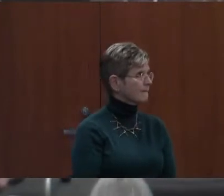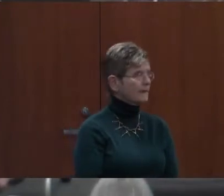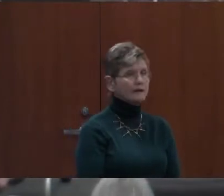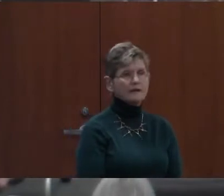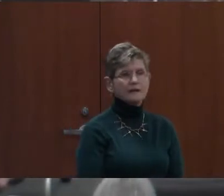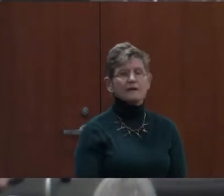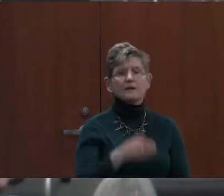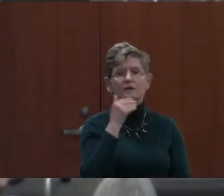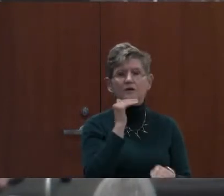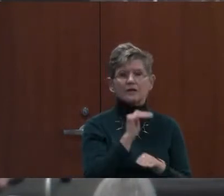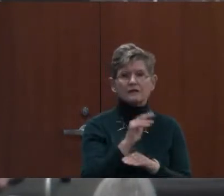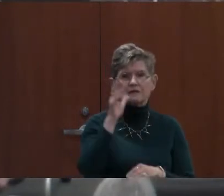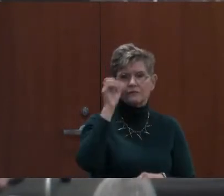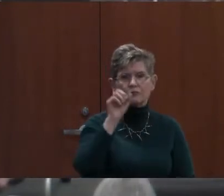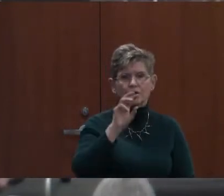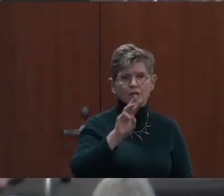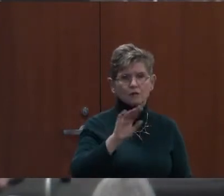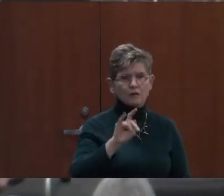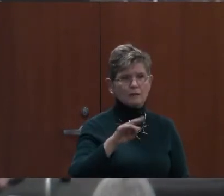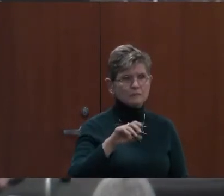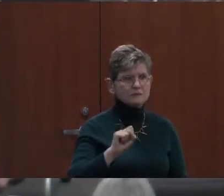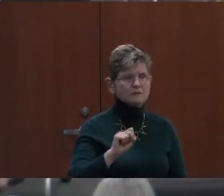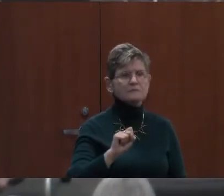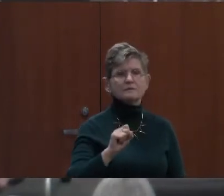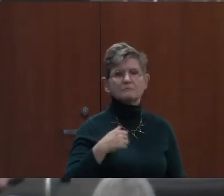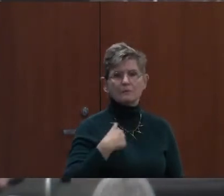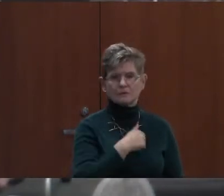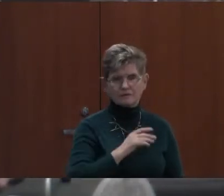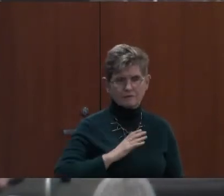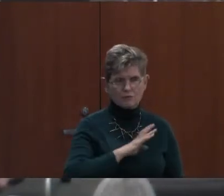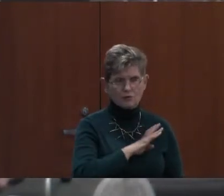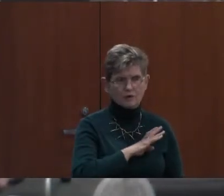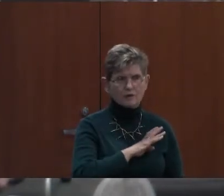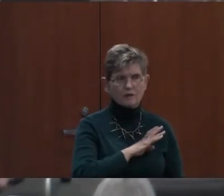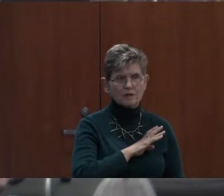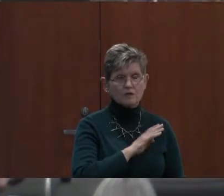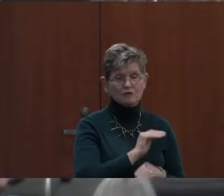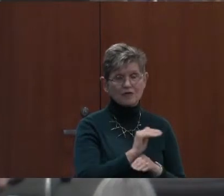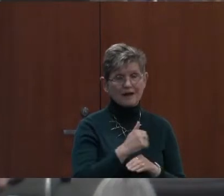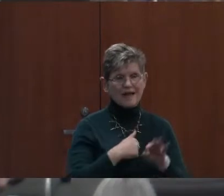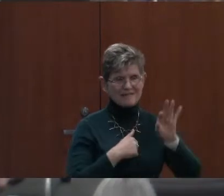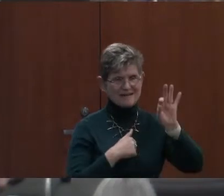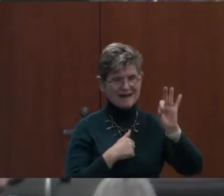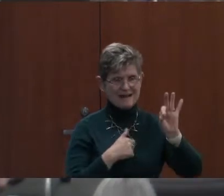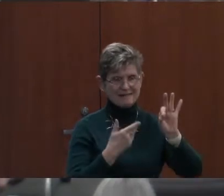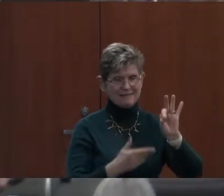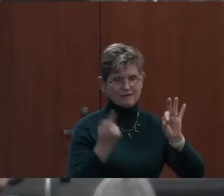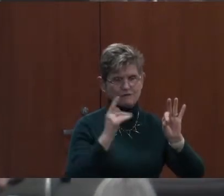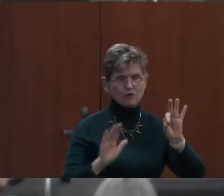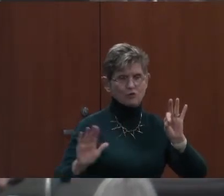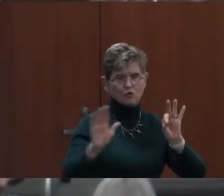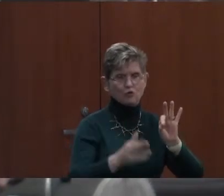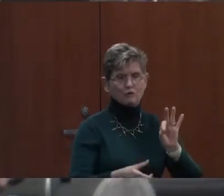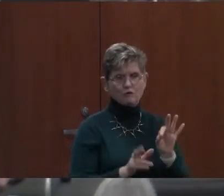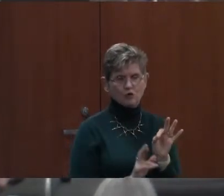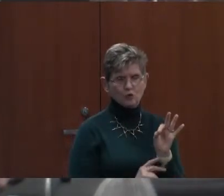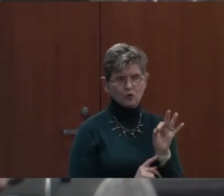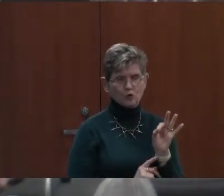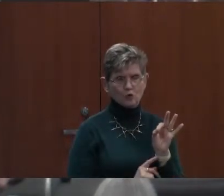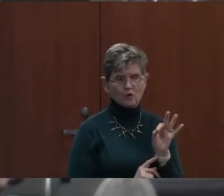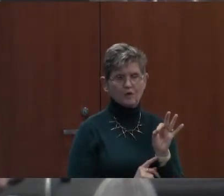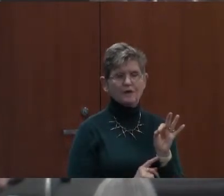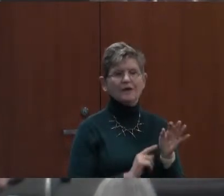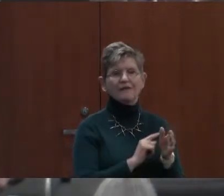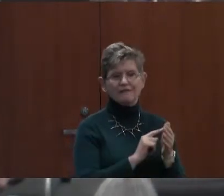Good evening, President Williams, members of the board, Dr. Michael. Tonight I have 9 items for your review. These items have been reviewed